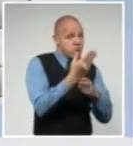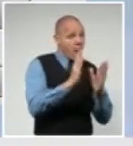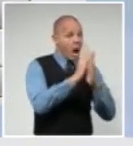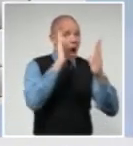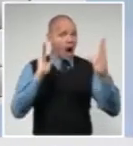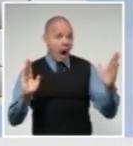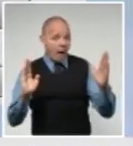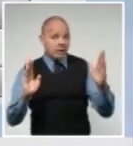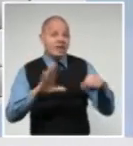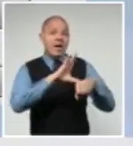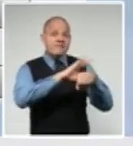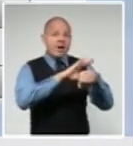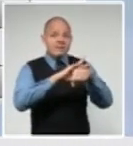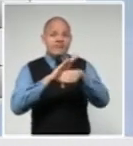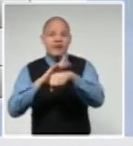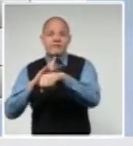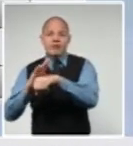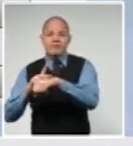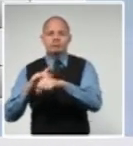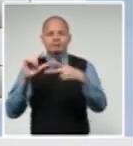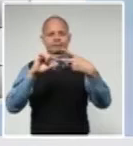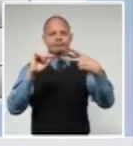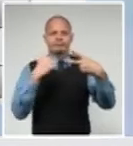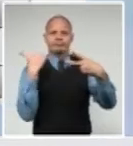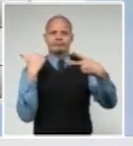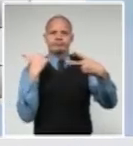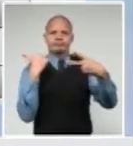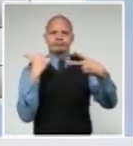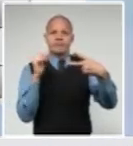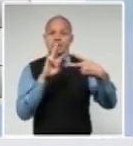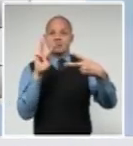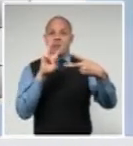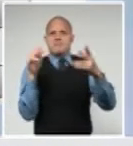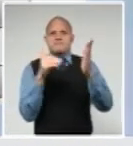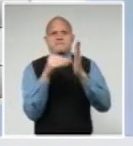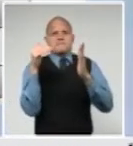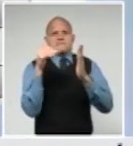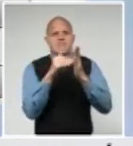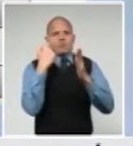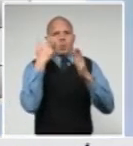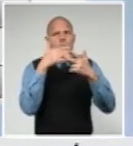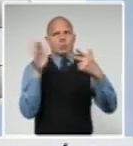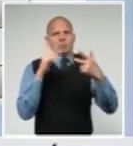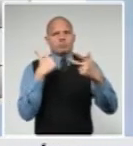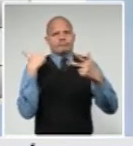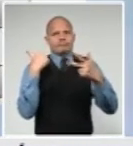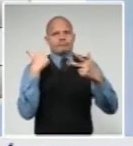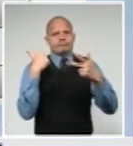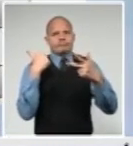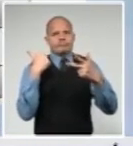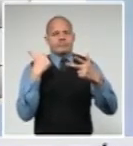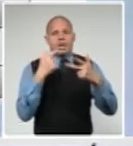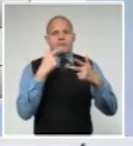6,254 fatalities were reported yesterday, what brings the global death toll to